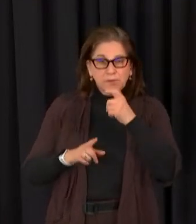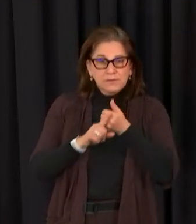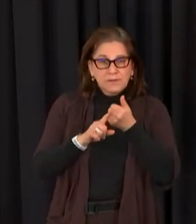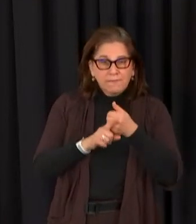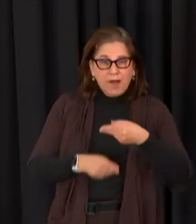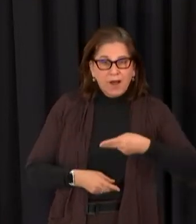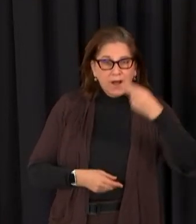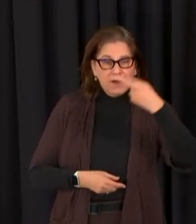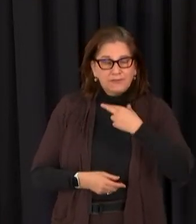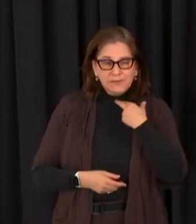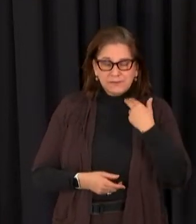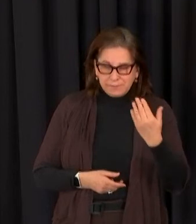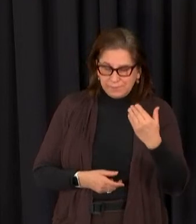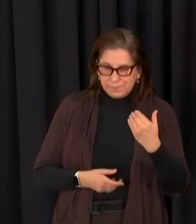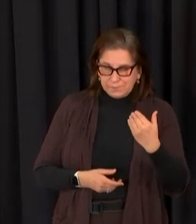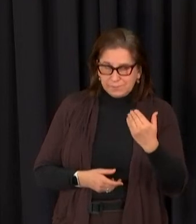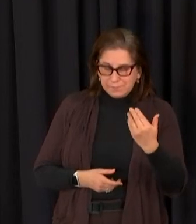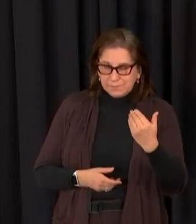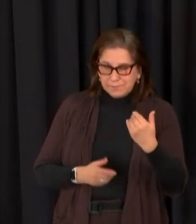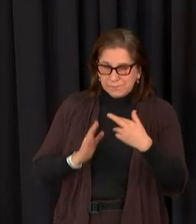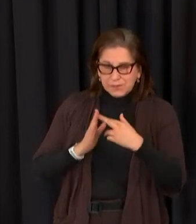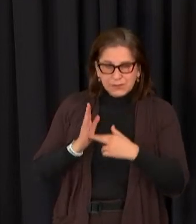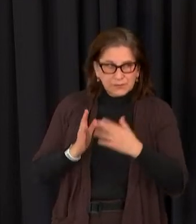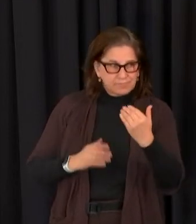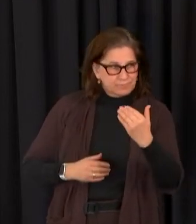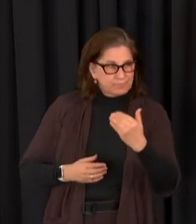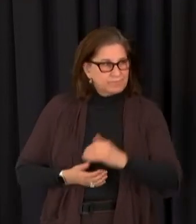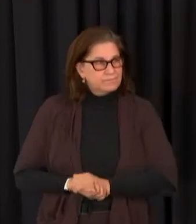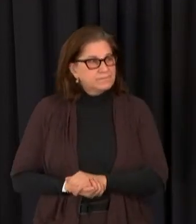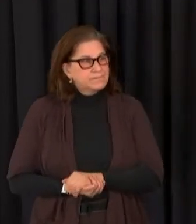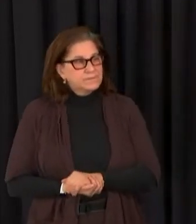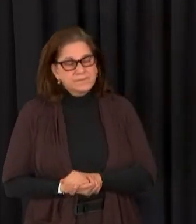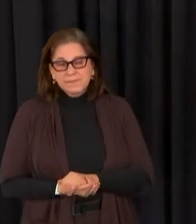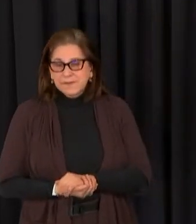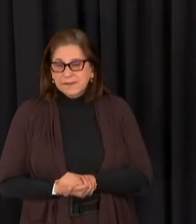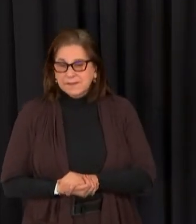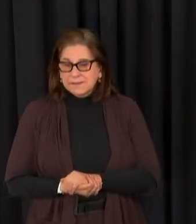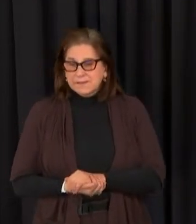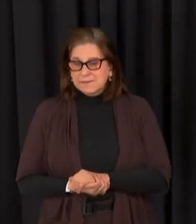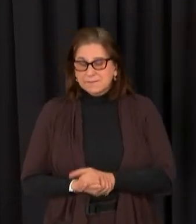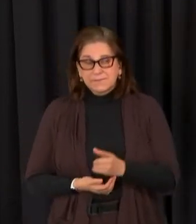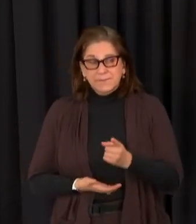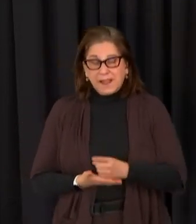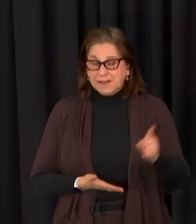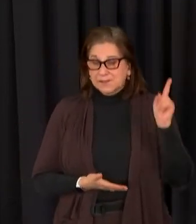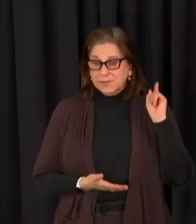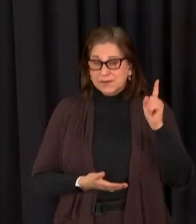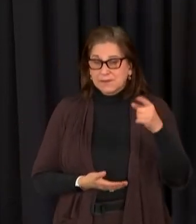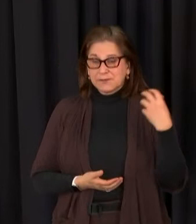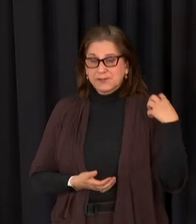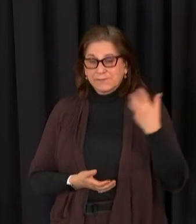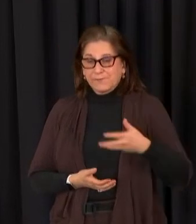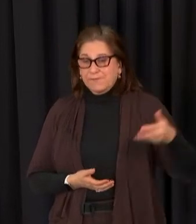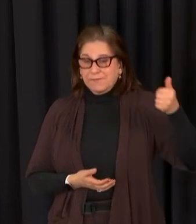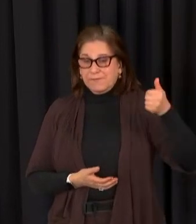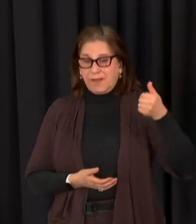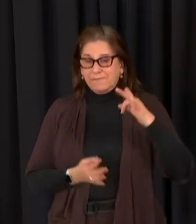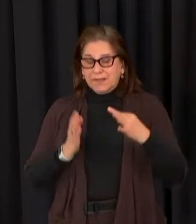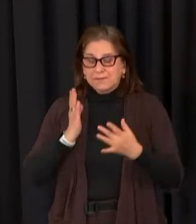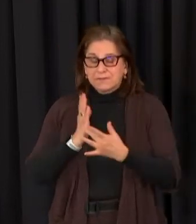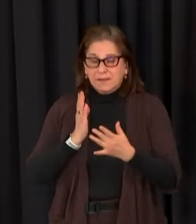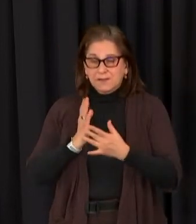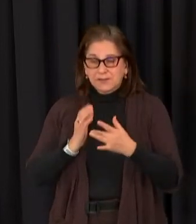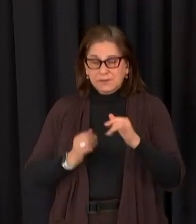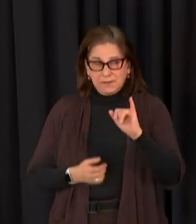Last week as well, CTO Parker also showed us some examples of what the registration system will look